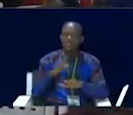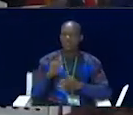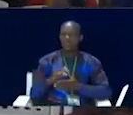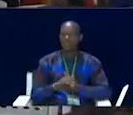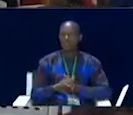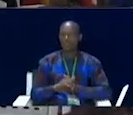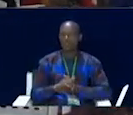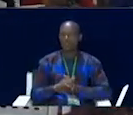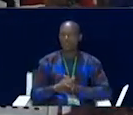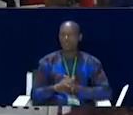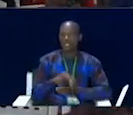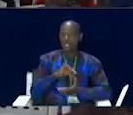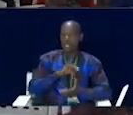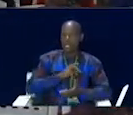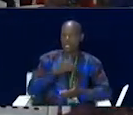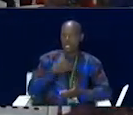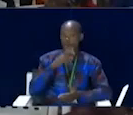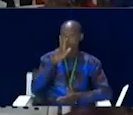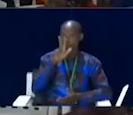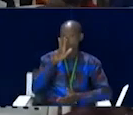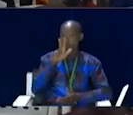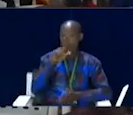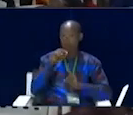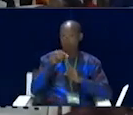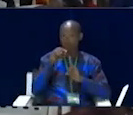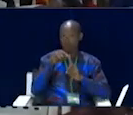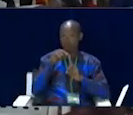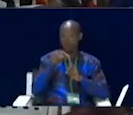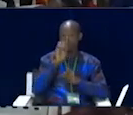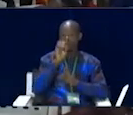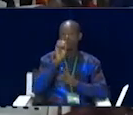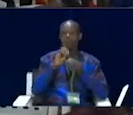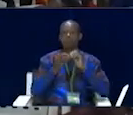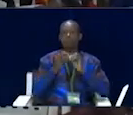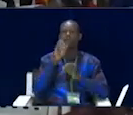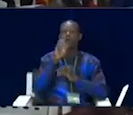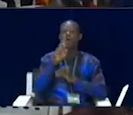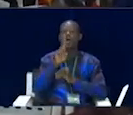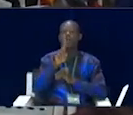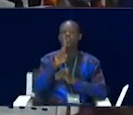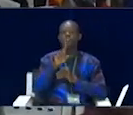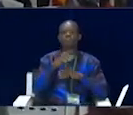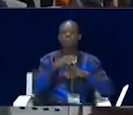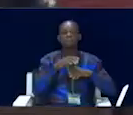touch? I have 3 points here. Number one, discouragement.